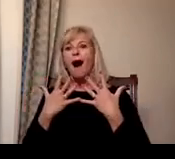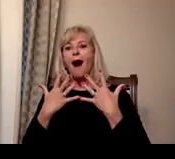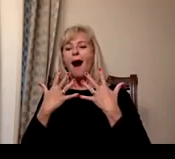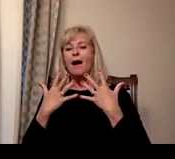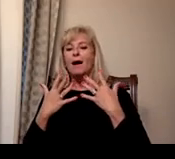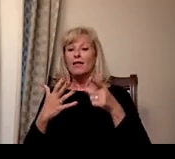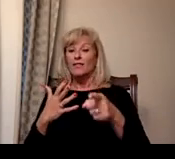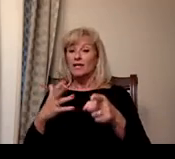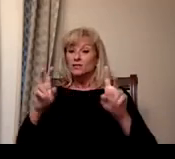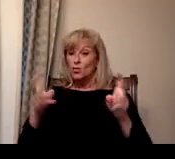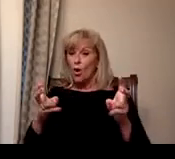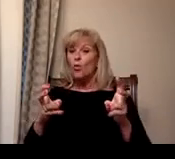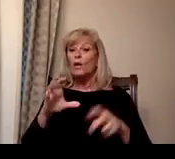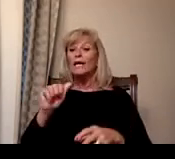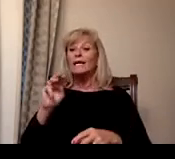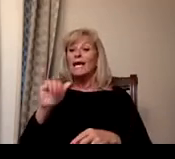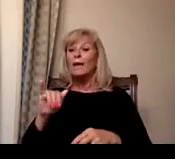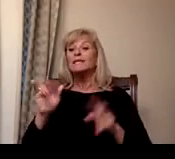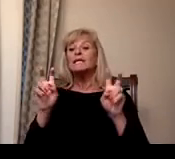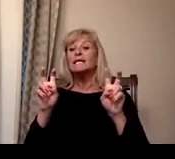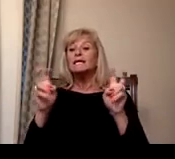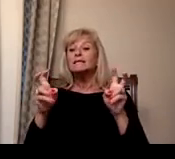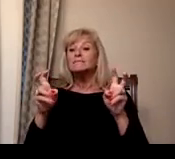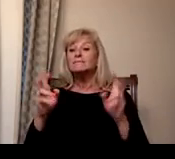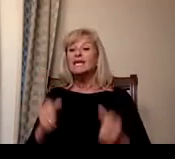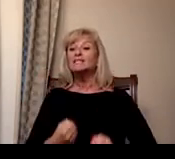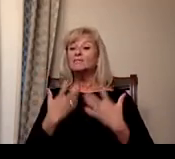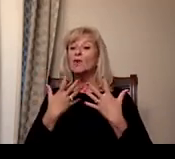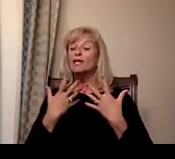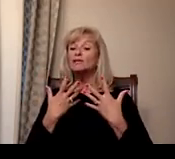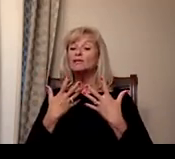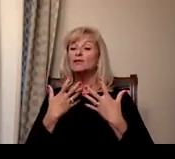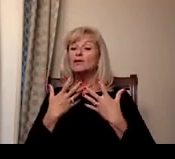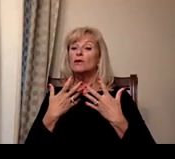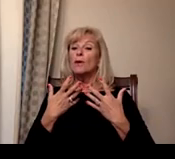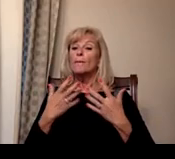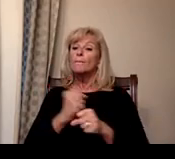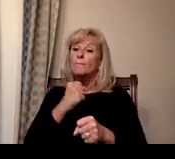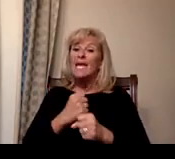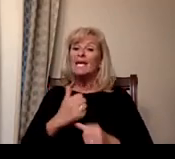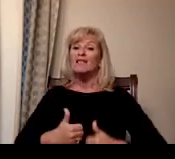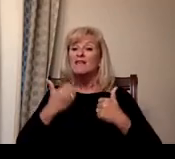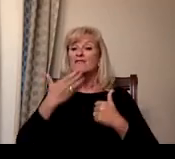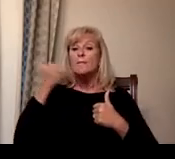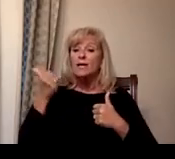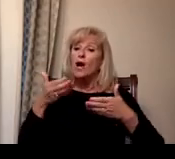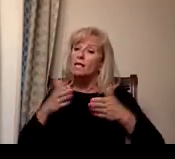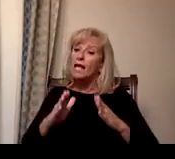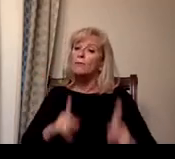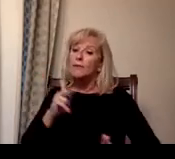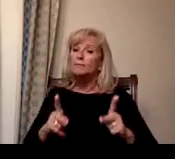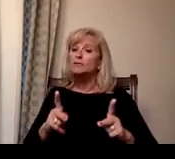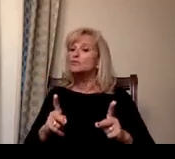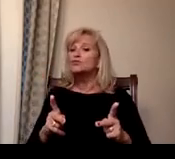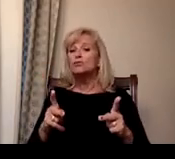her inspiration for creating a company that makes life better and allows people to really live their dreams. And